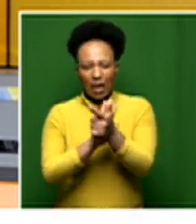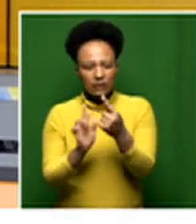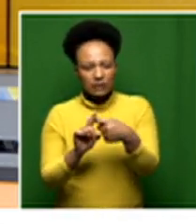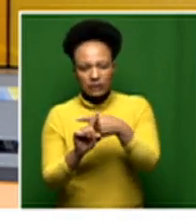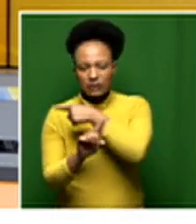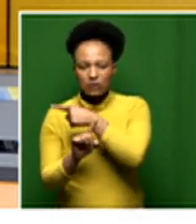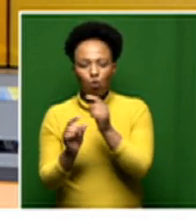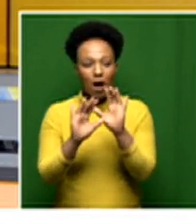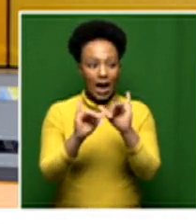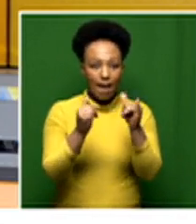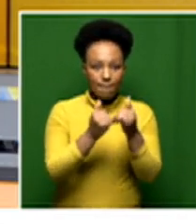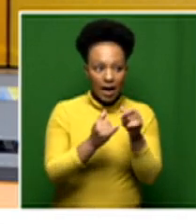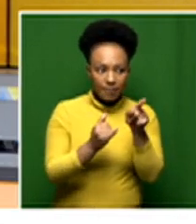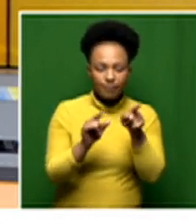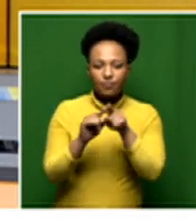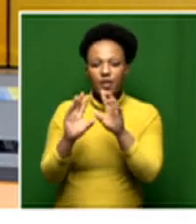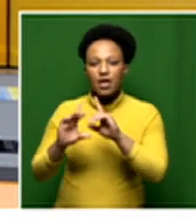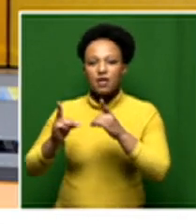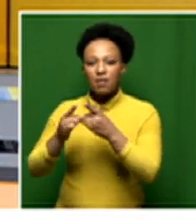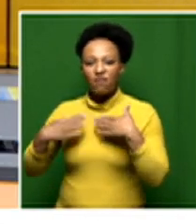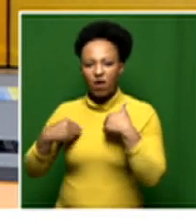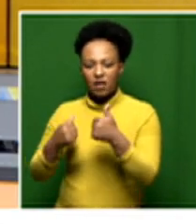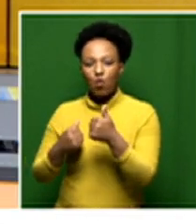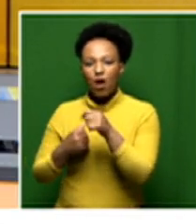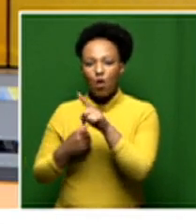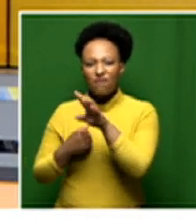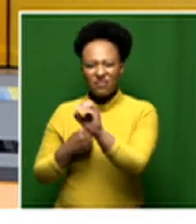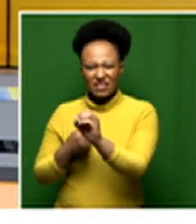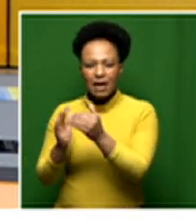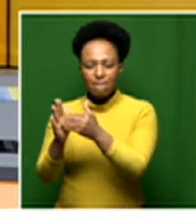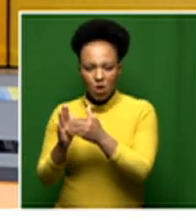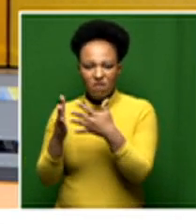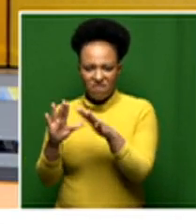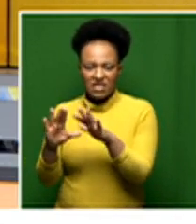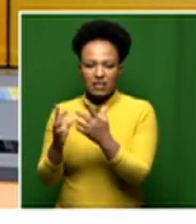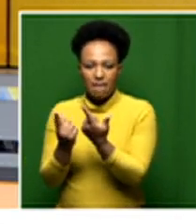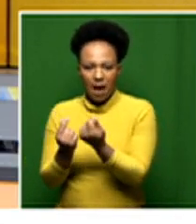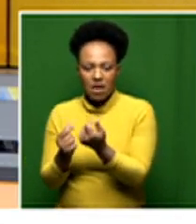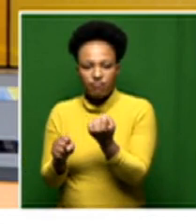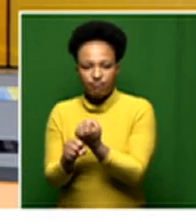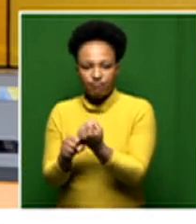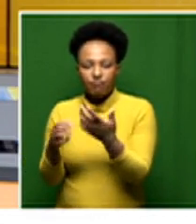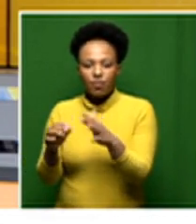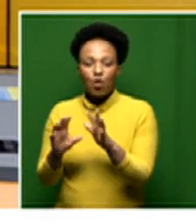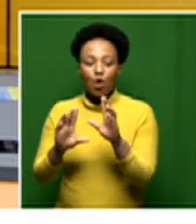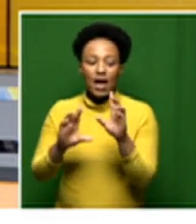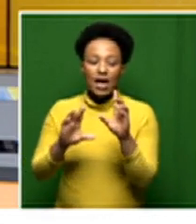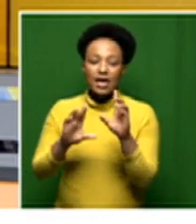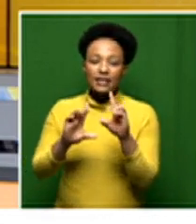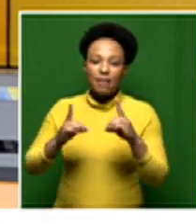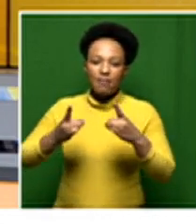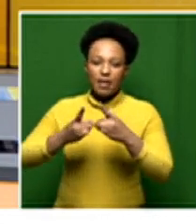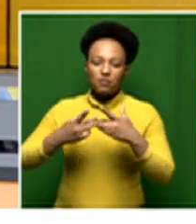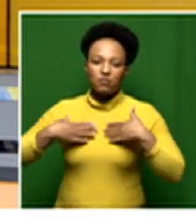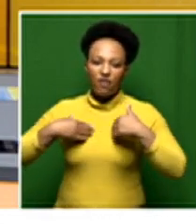Vibes and the Department of Health amounting to 150 rand. Now, the latest developments come after the Minister of Health, Dr. Zweli Mkhize,